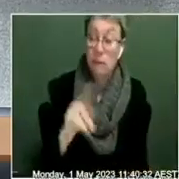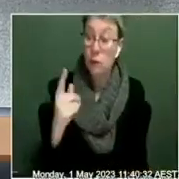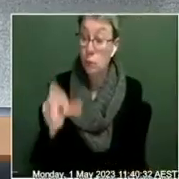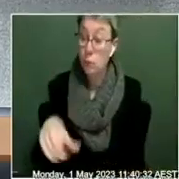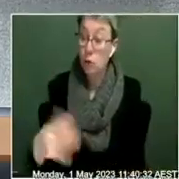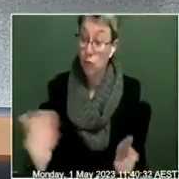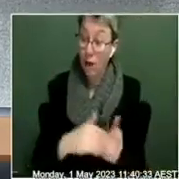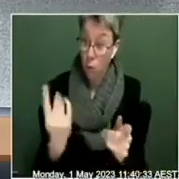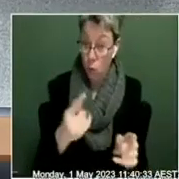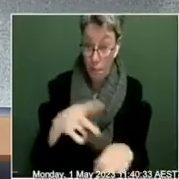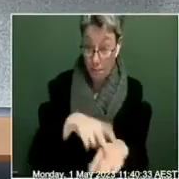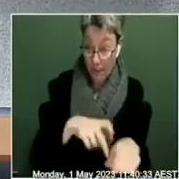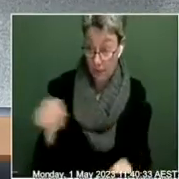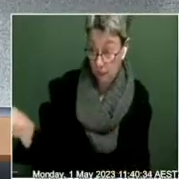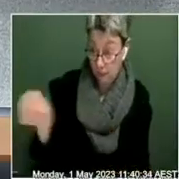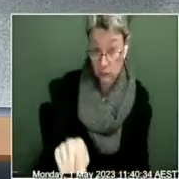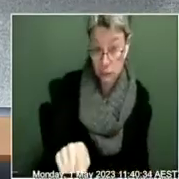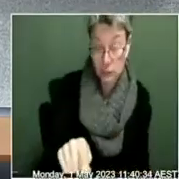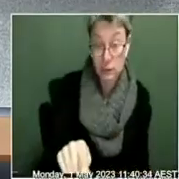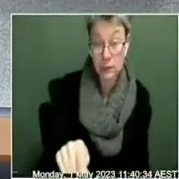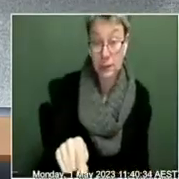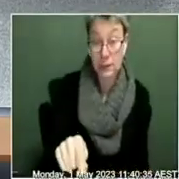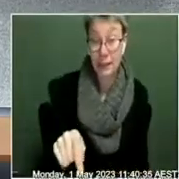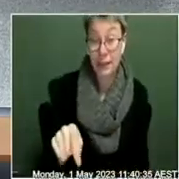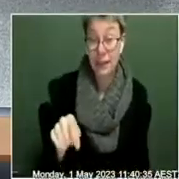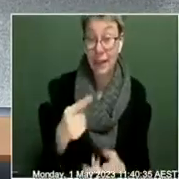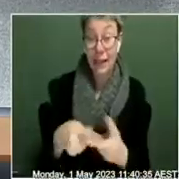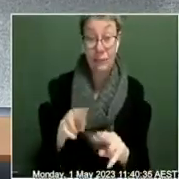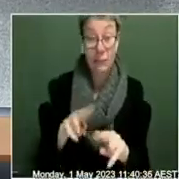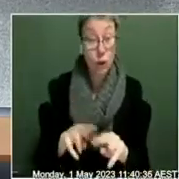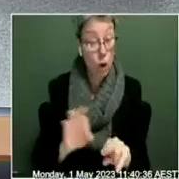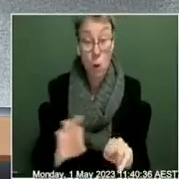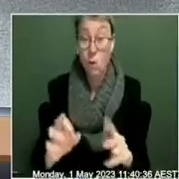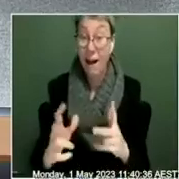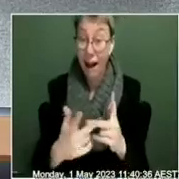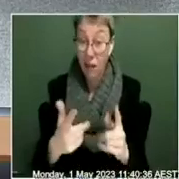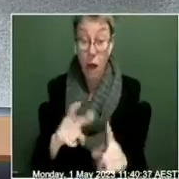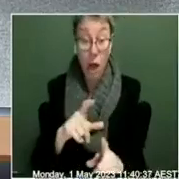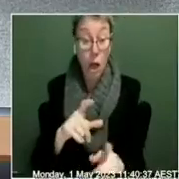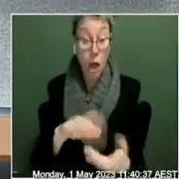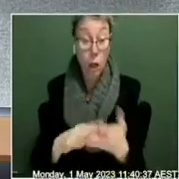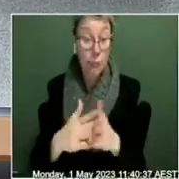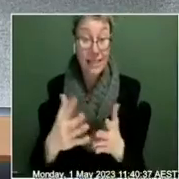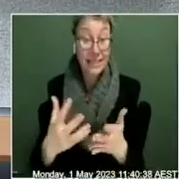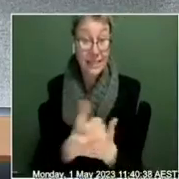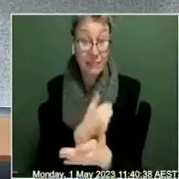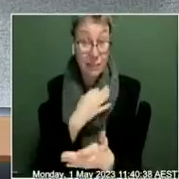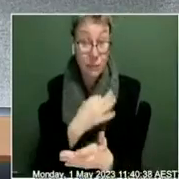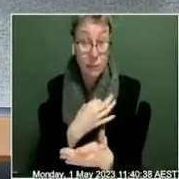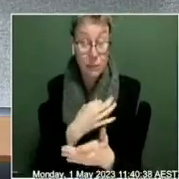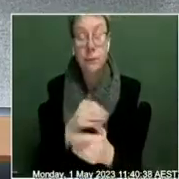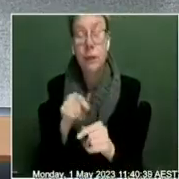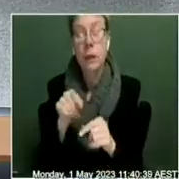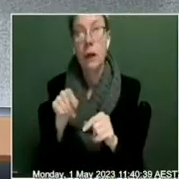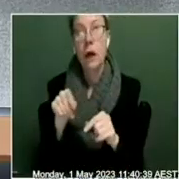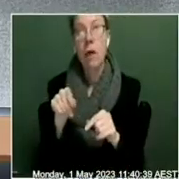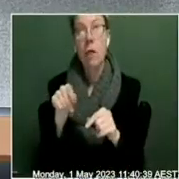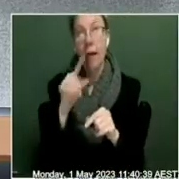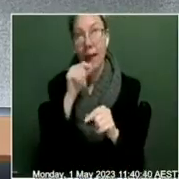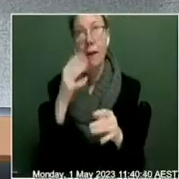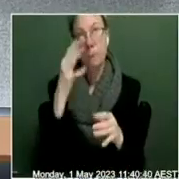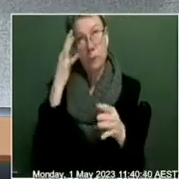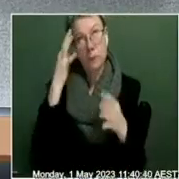degree of discretion, but it's discretion that, I thought I want to speak on behalf of police, it's discretion that they use every